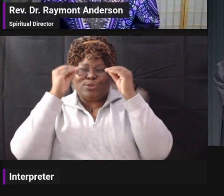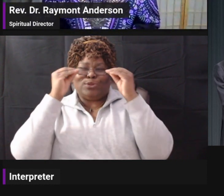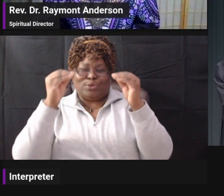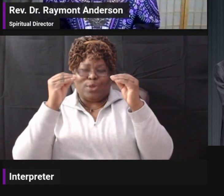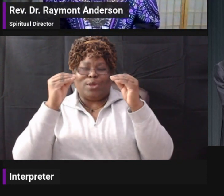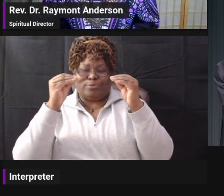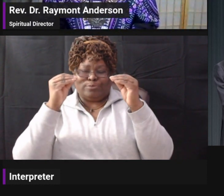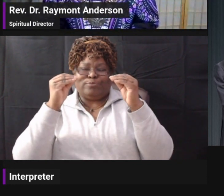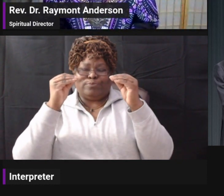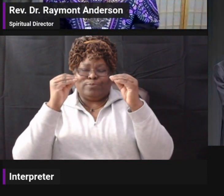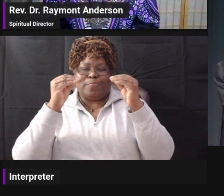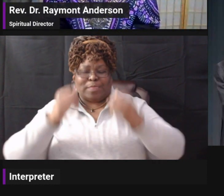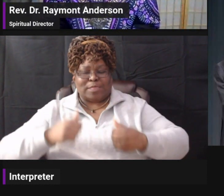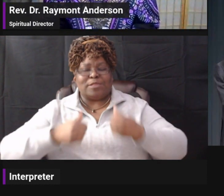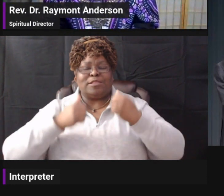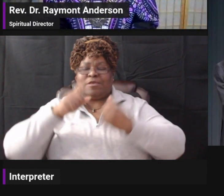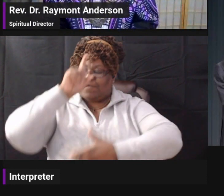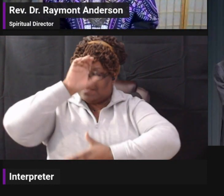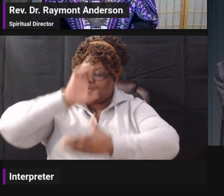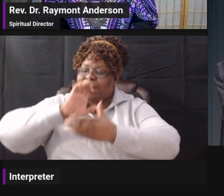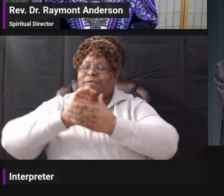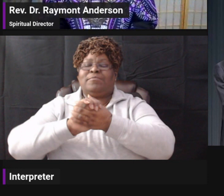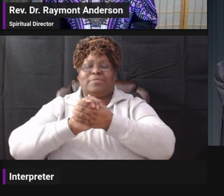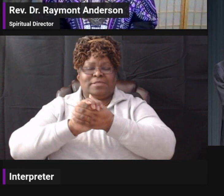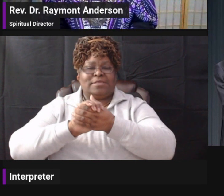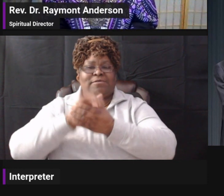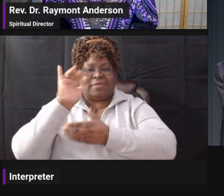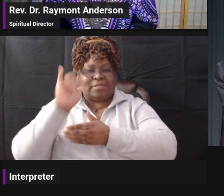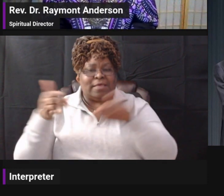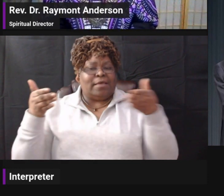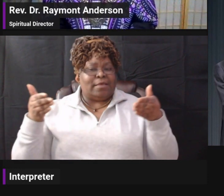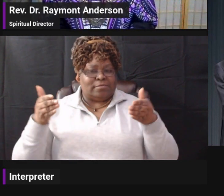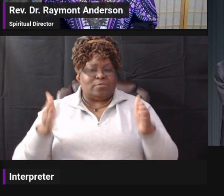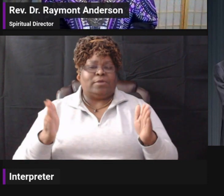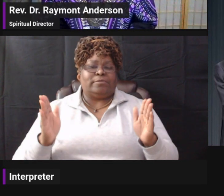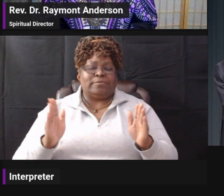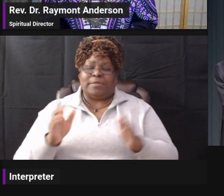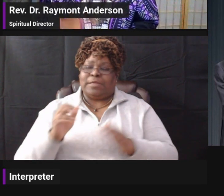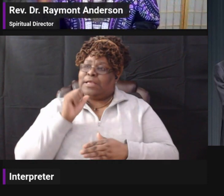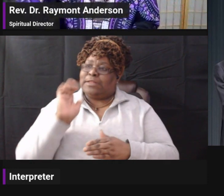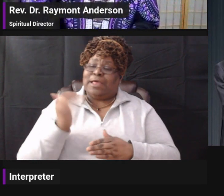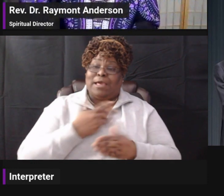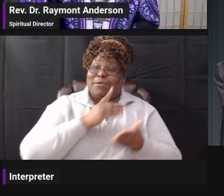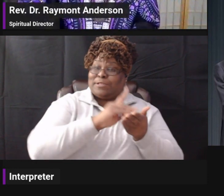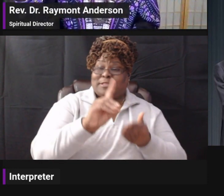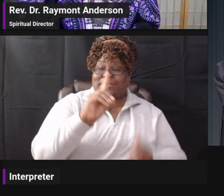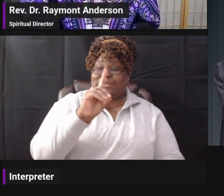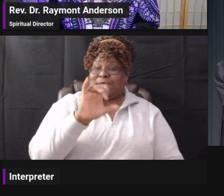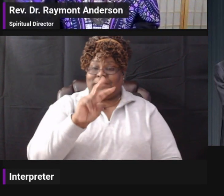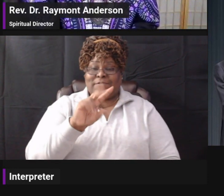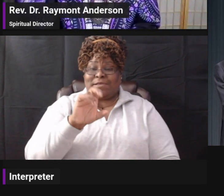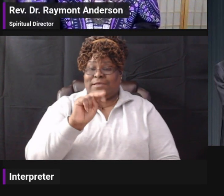been indoctrinated and domesticated to believe and practice, not even